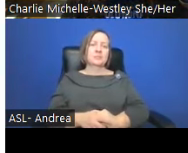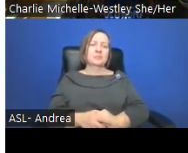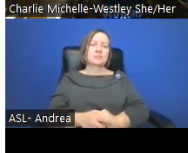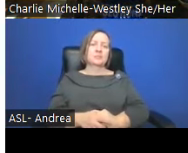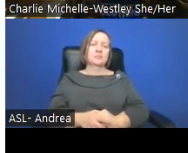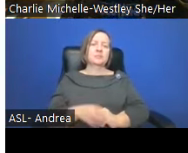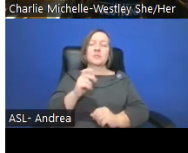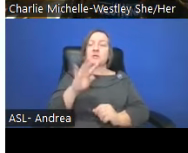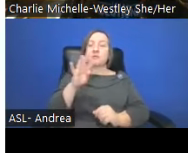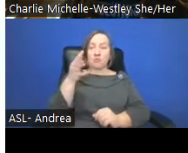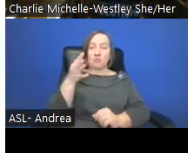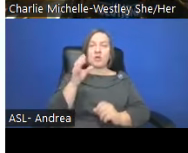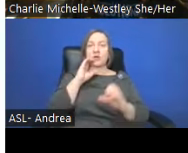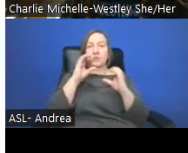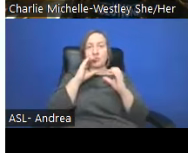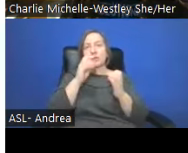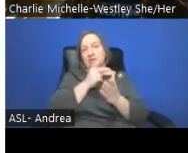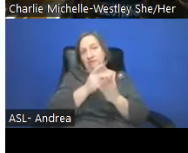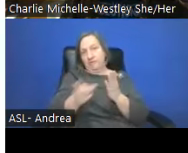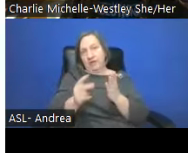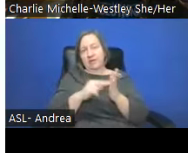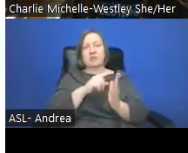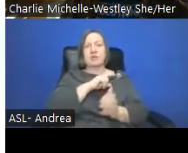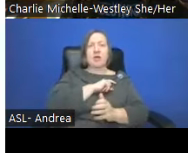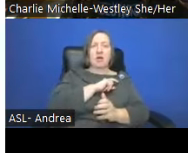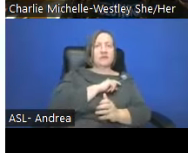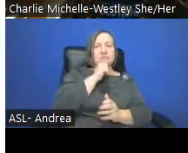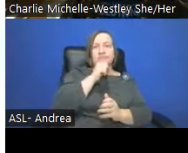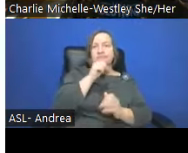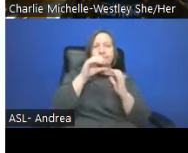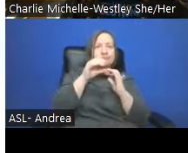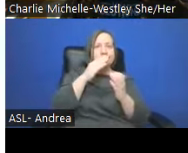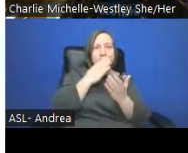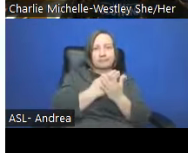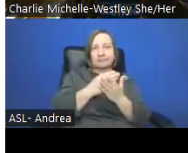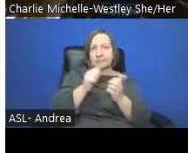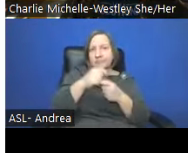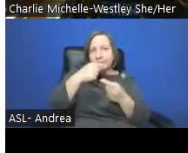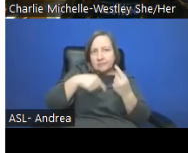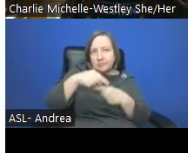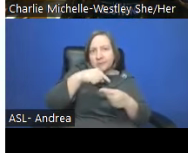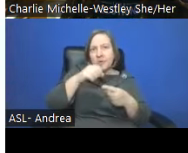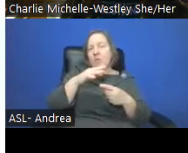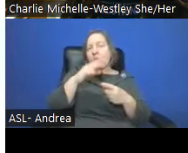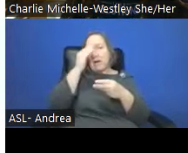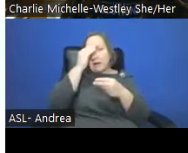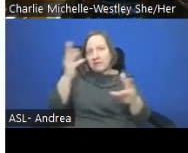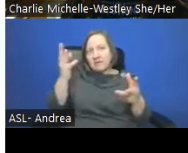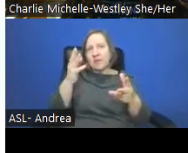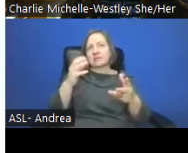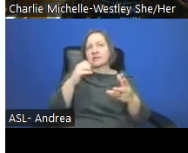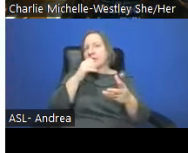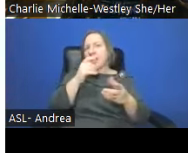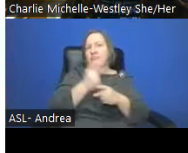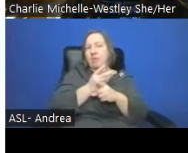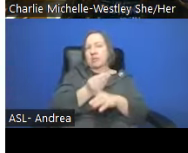Okay, 4, communication failure, meaning officers did not communicate well among themselves or information was otherwise not